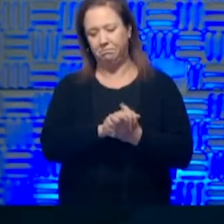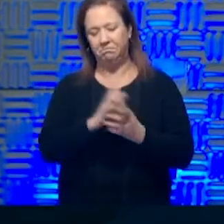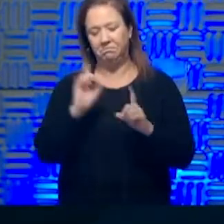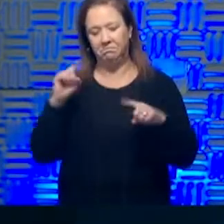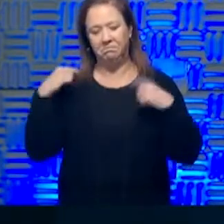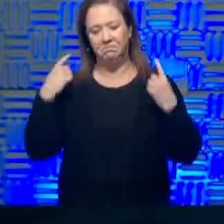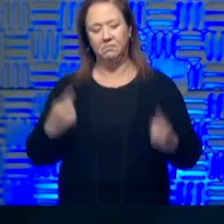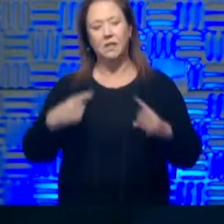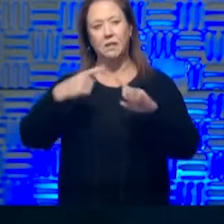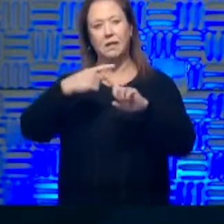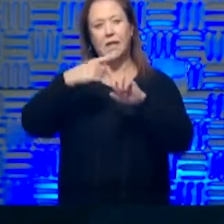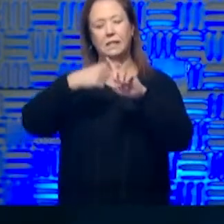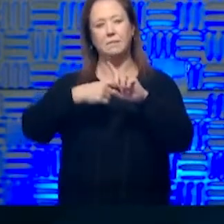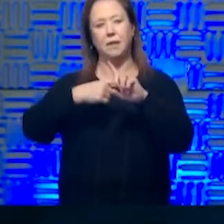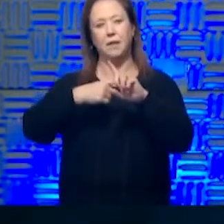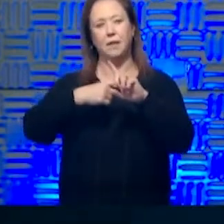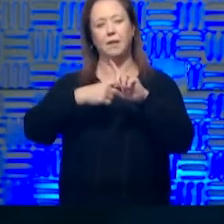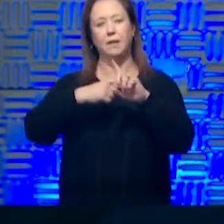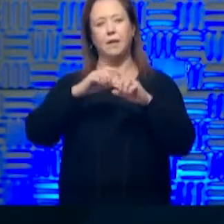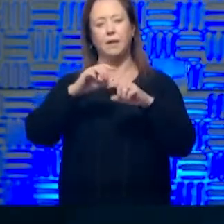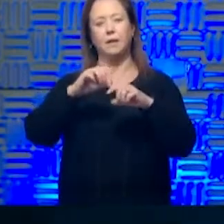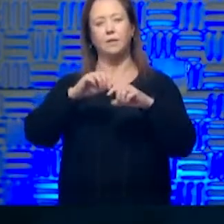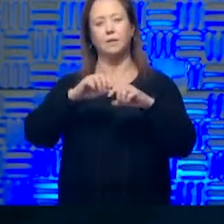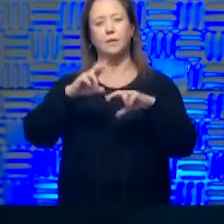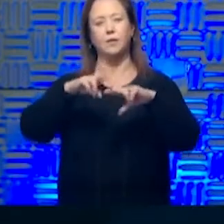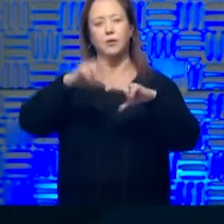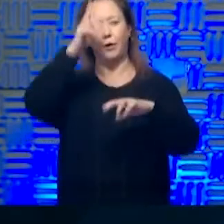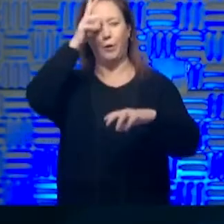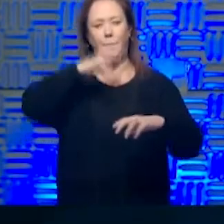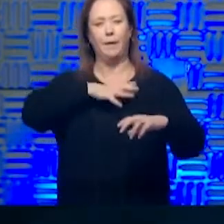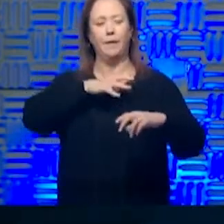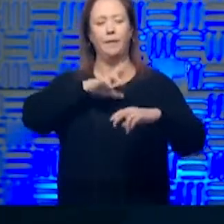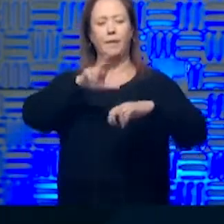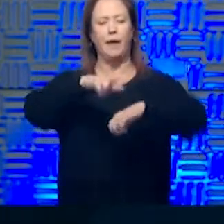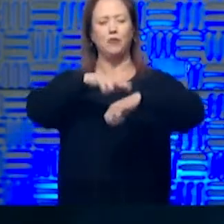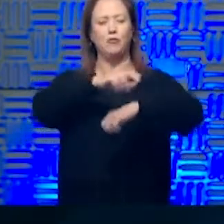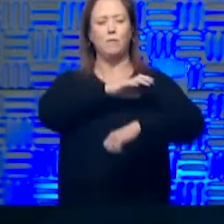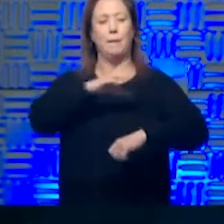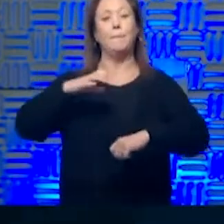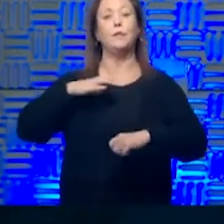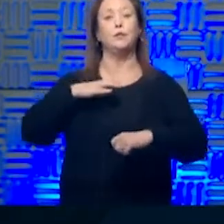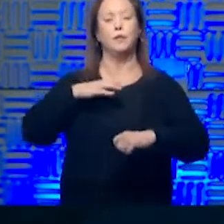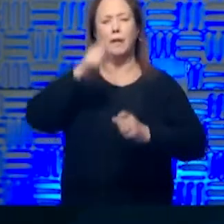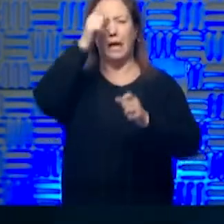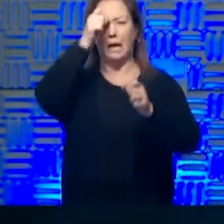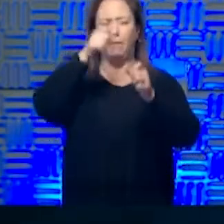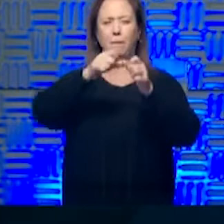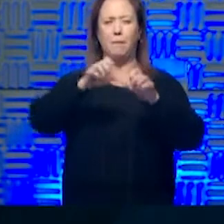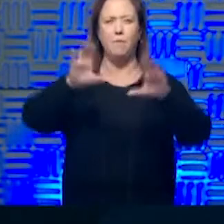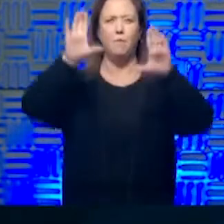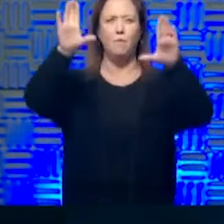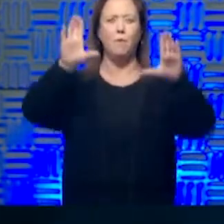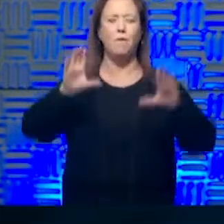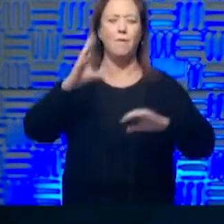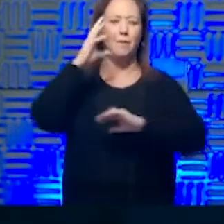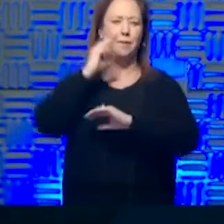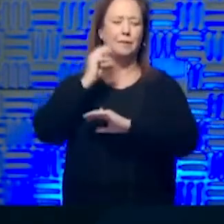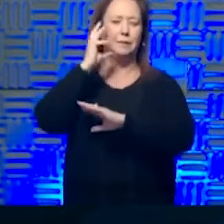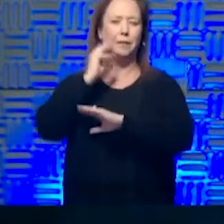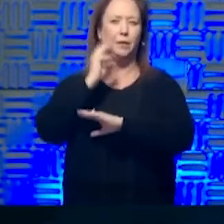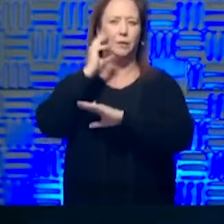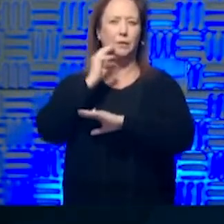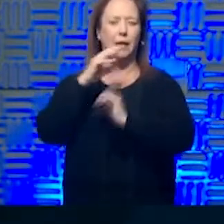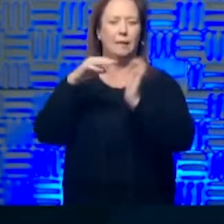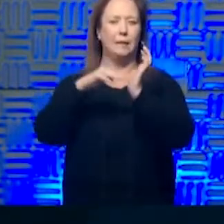month. I was appointed chairman of the National Commission, and remembered a great experience I had as